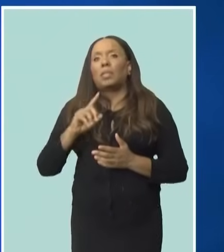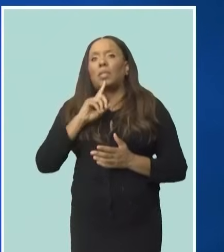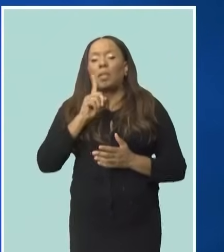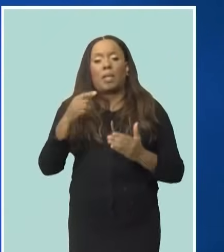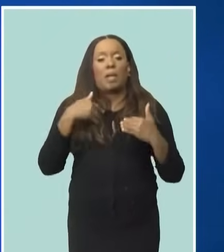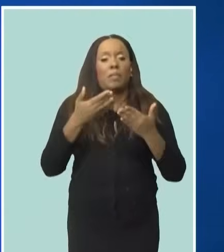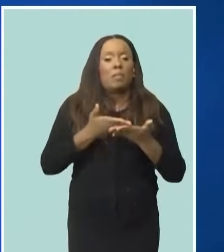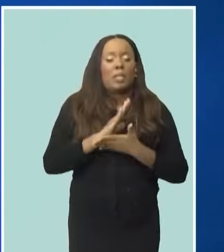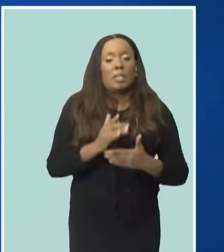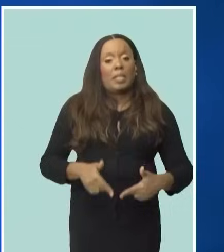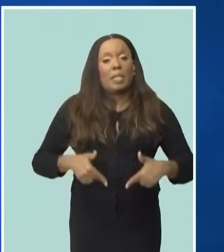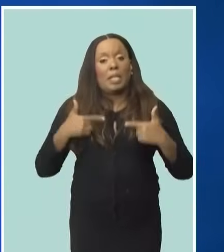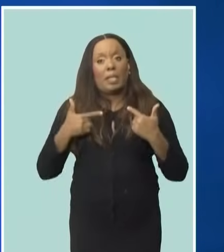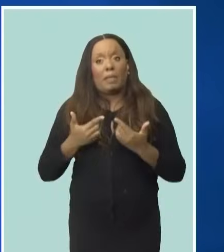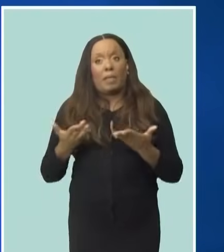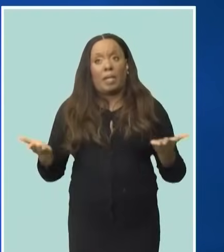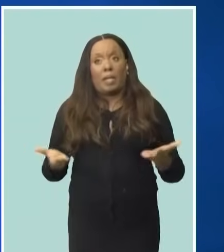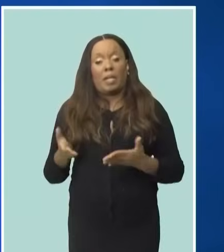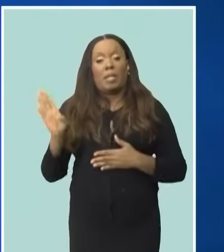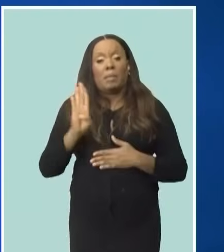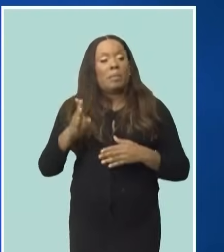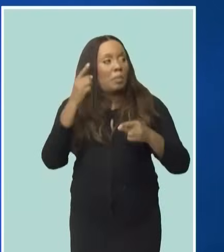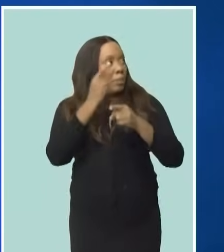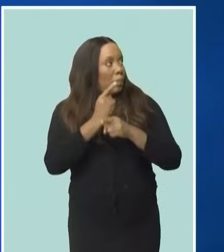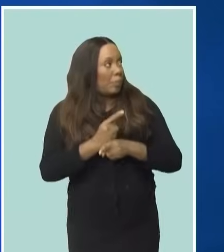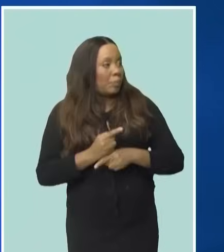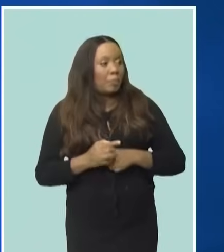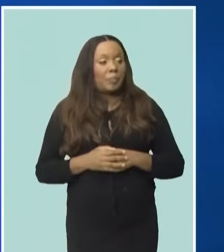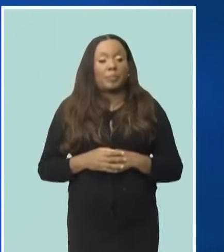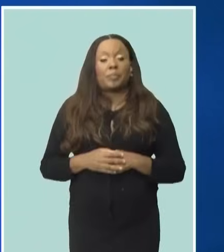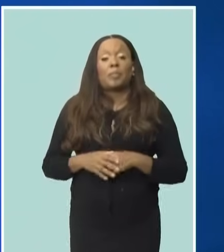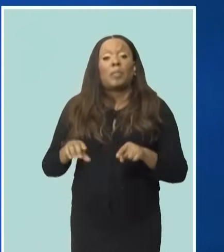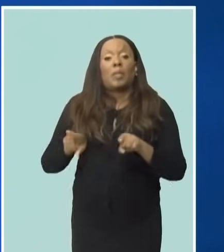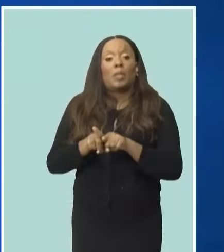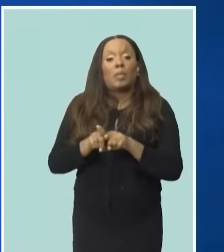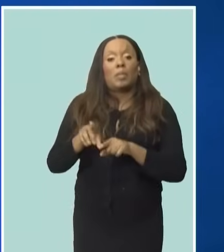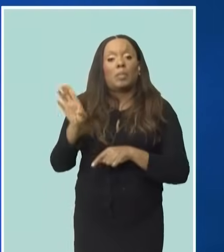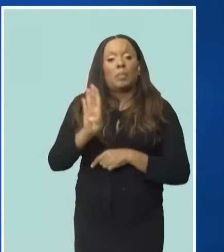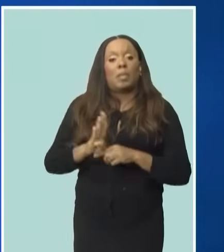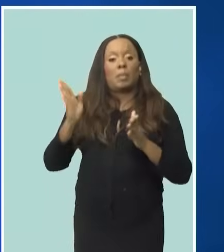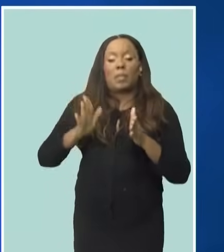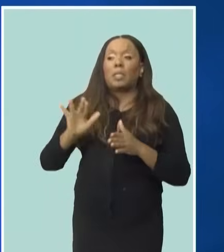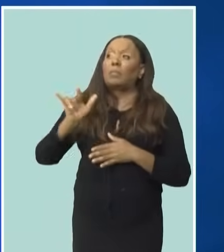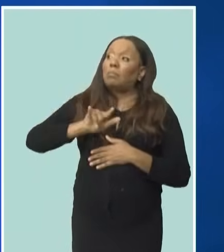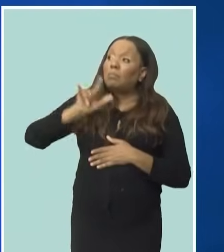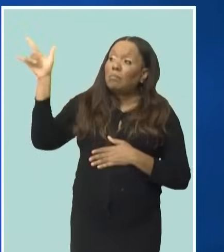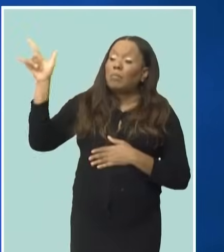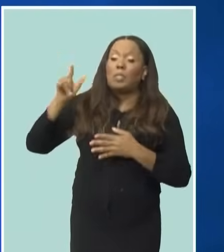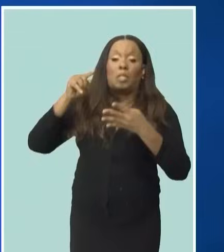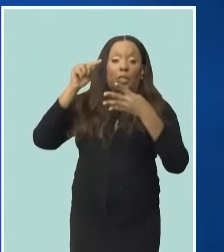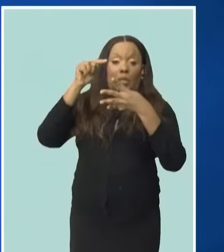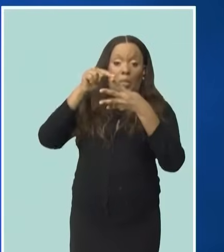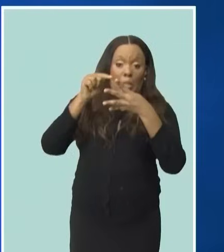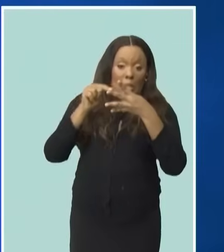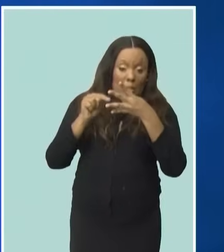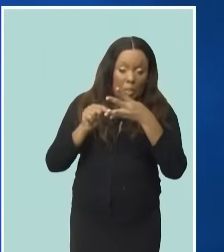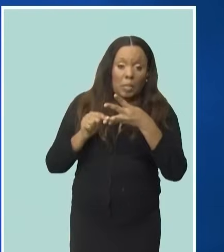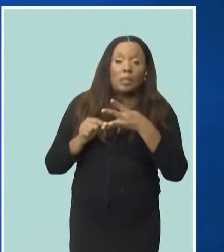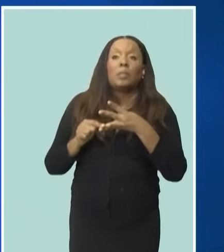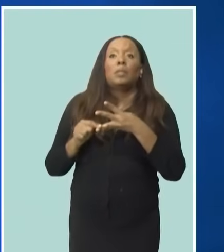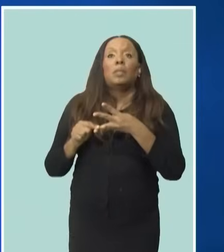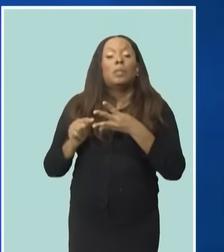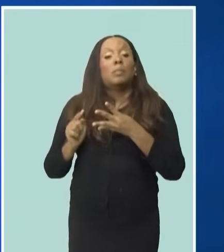in Barbados properly. And likewise, Barbadians going to those countries would be expected to,